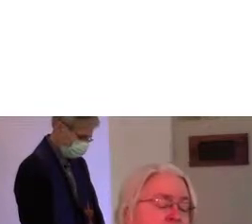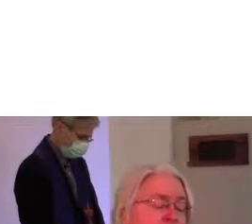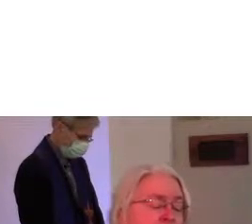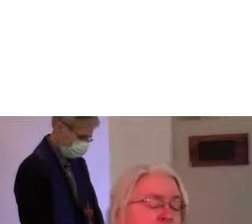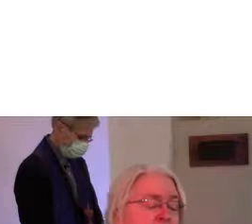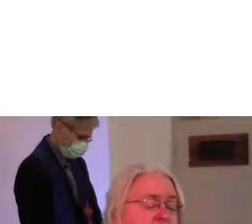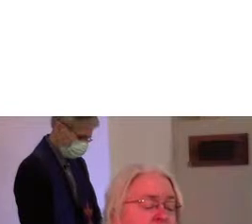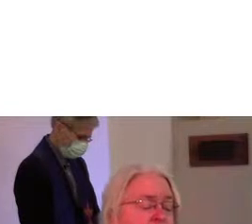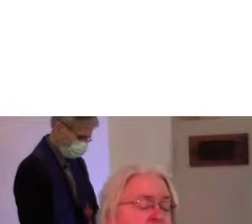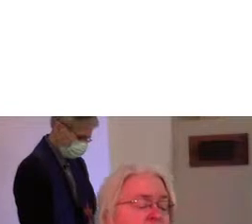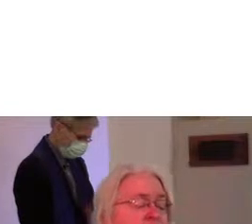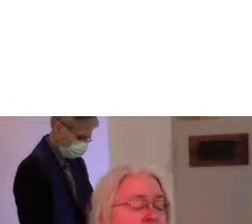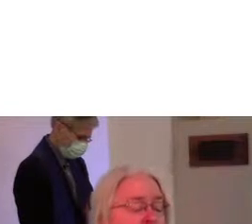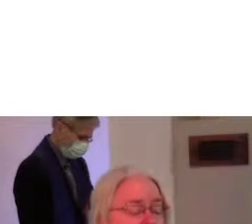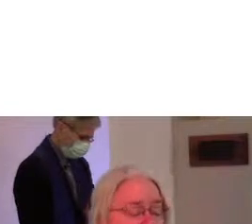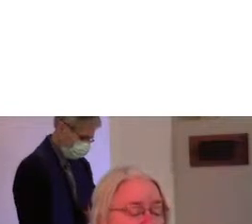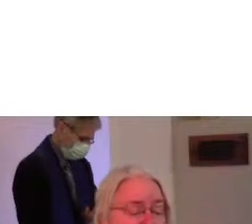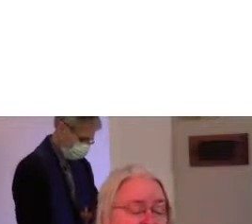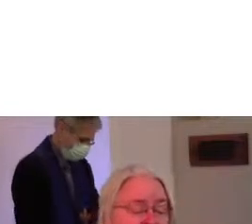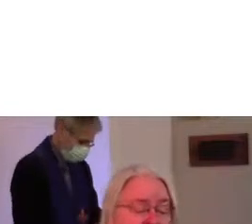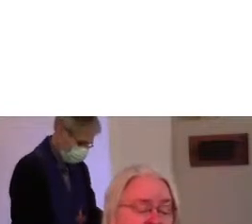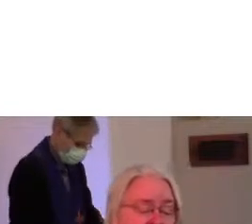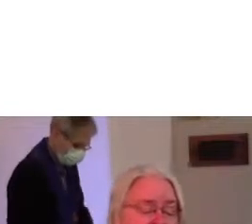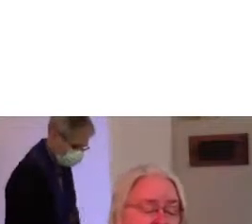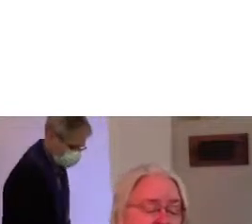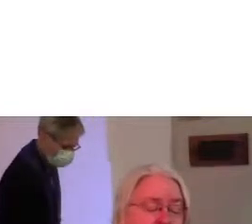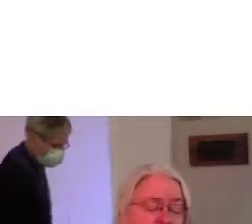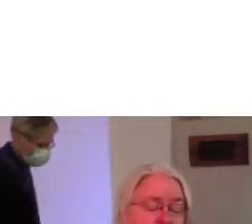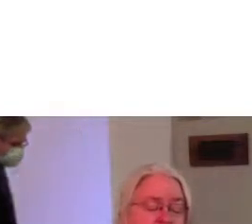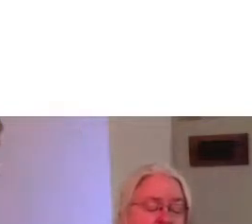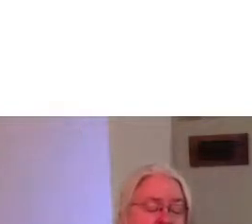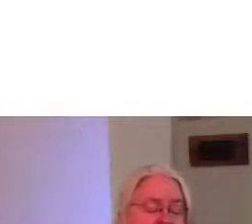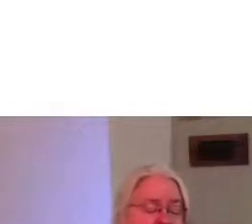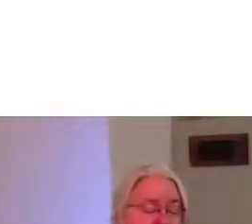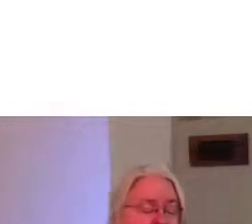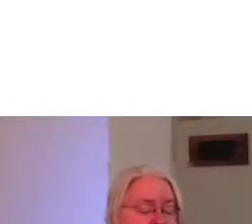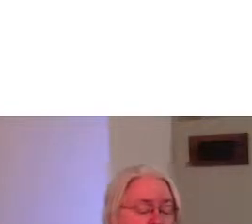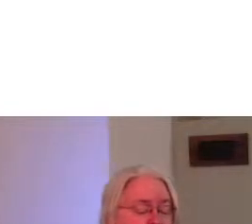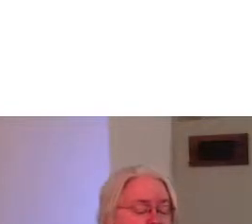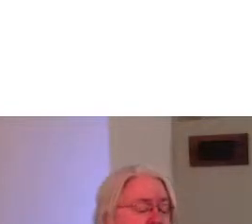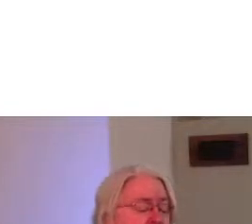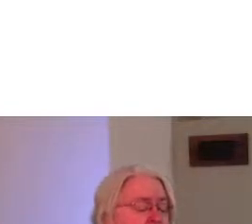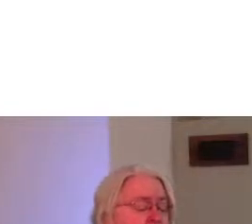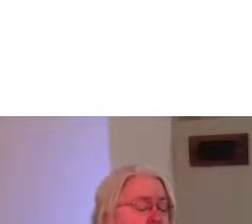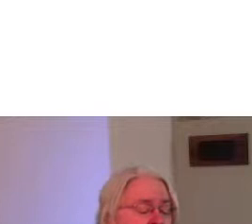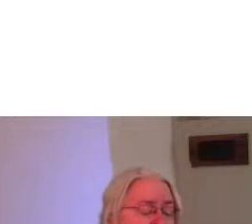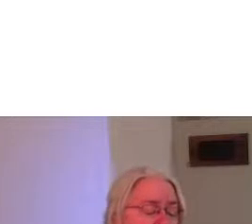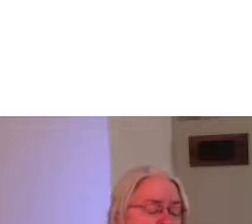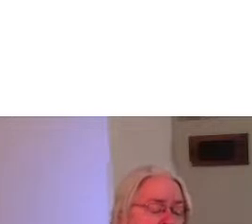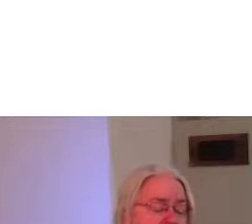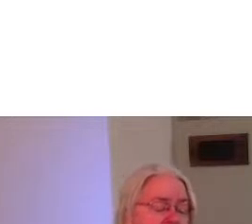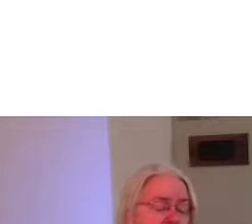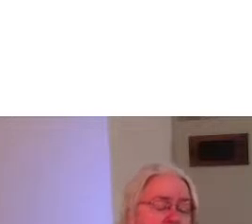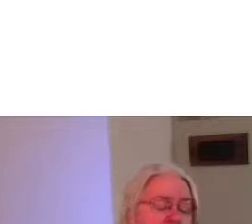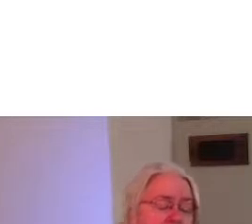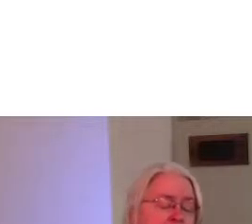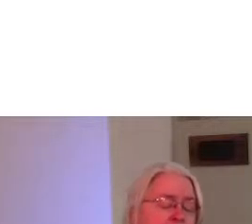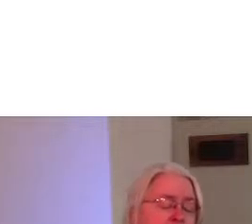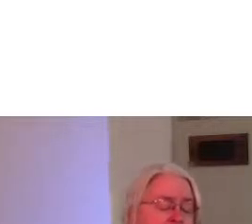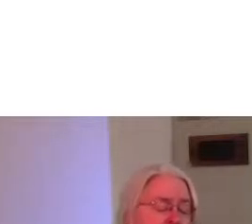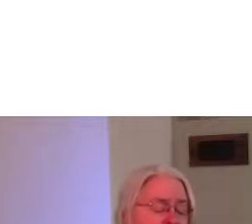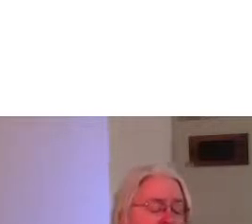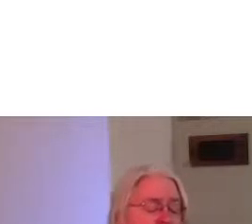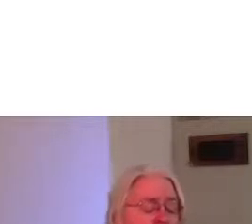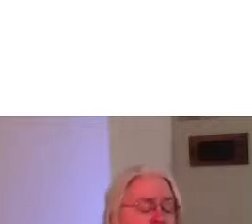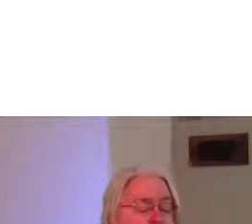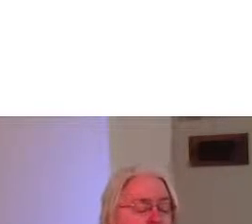our song. We need to feel there's something here to which we